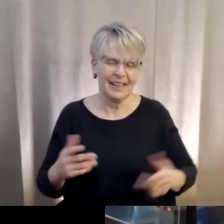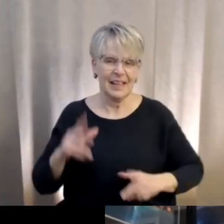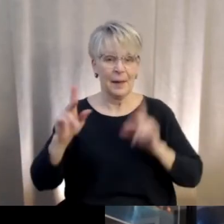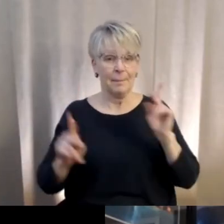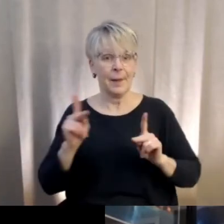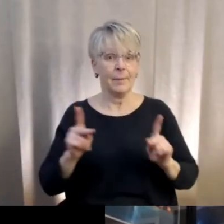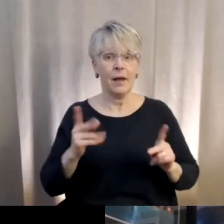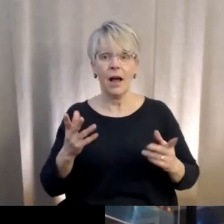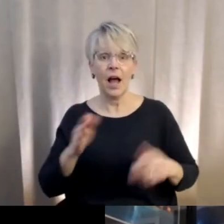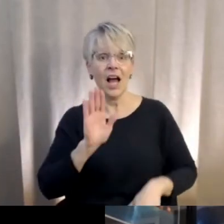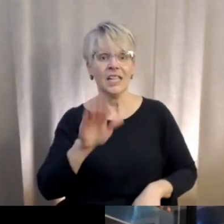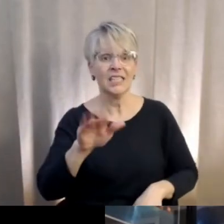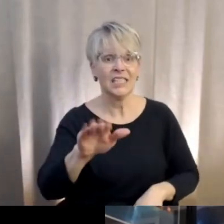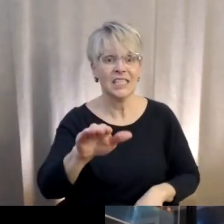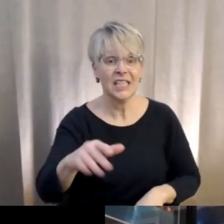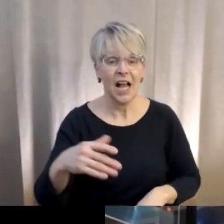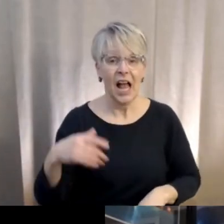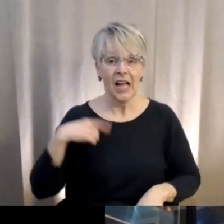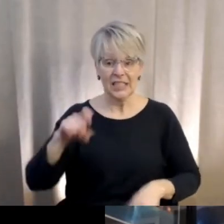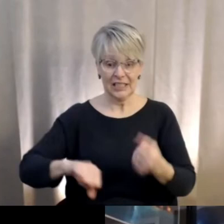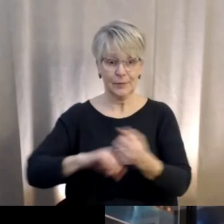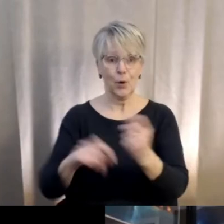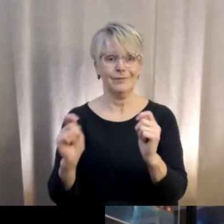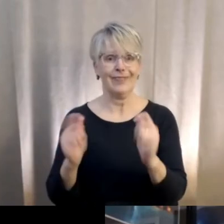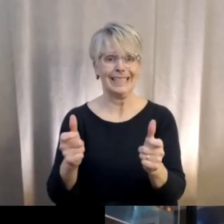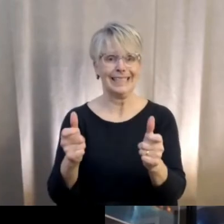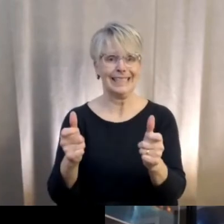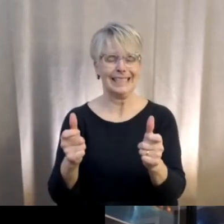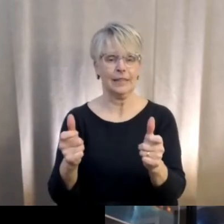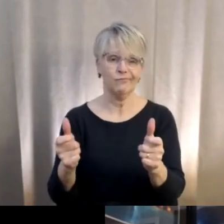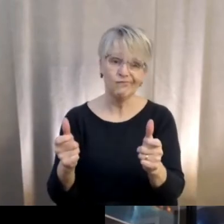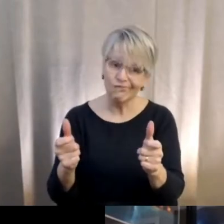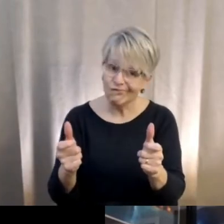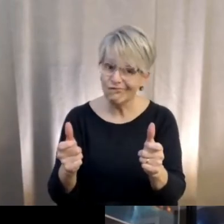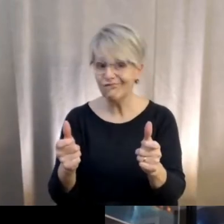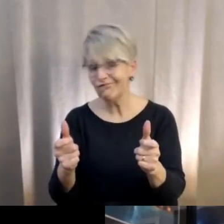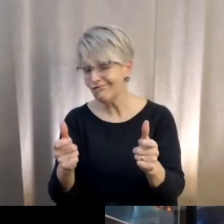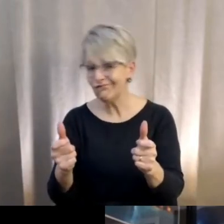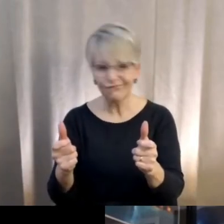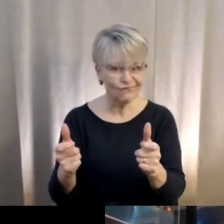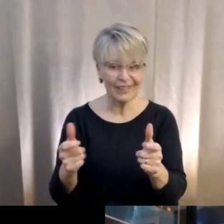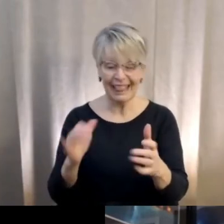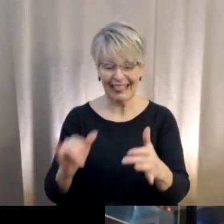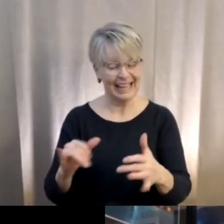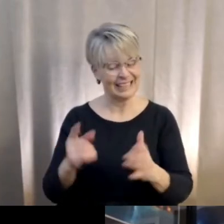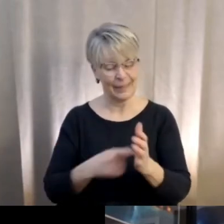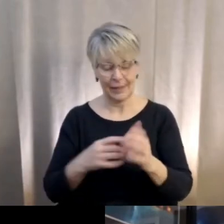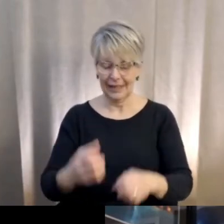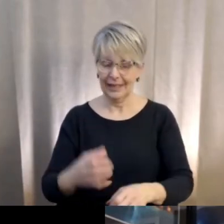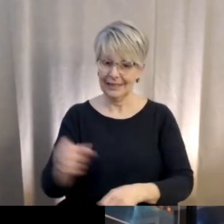they like would like or need support right away. And the process can, you know, be a year and a half to